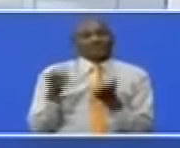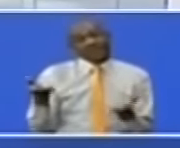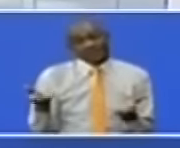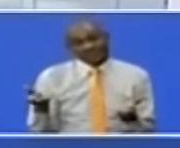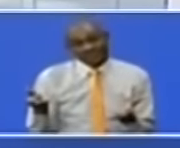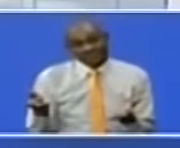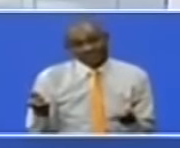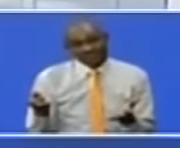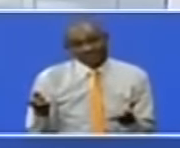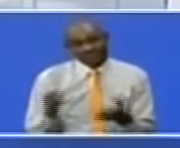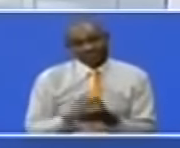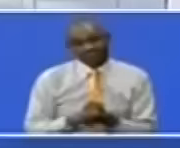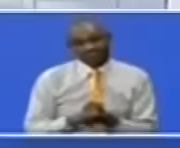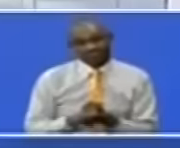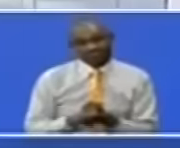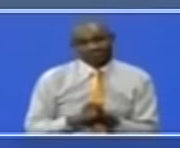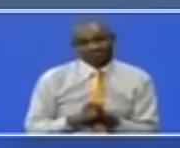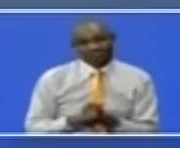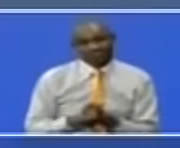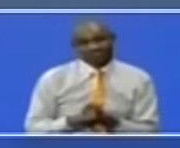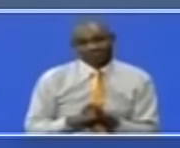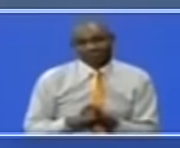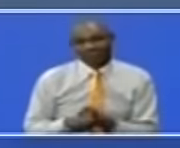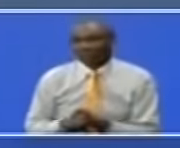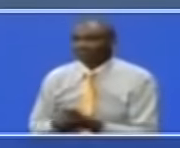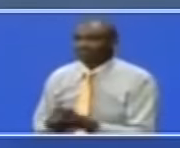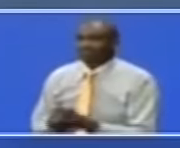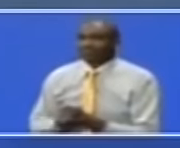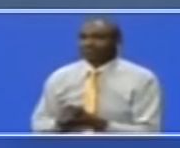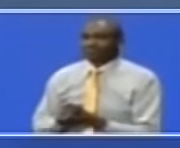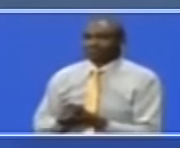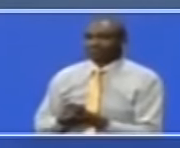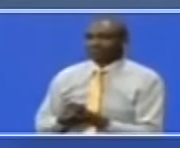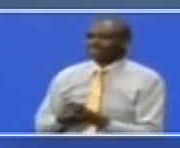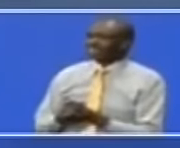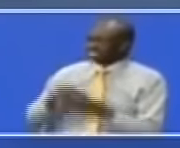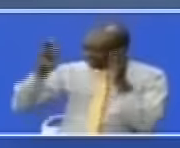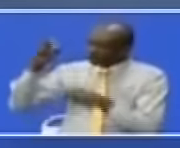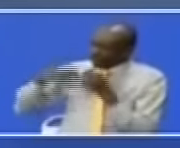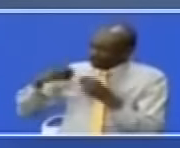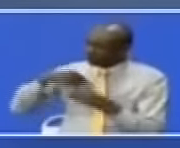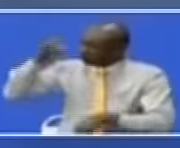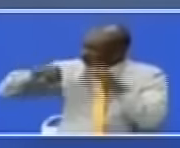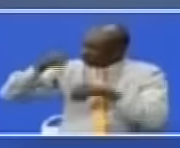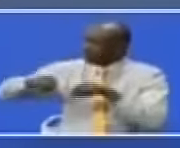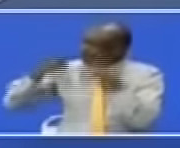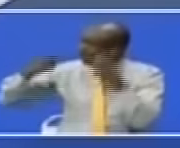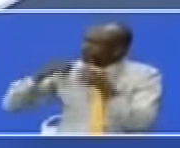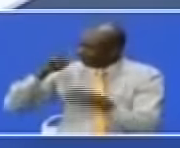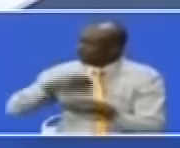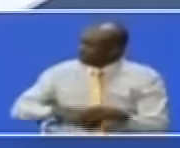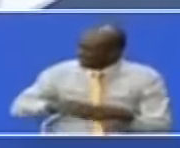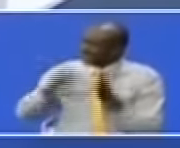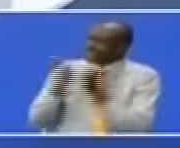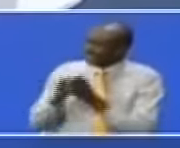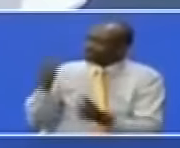implosion in the Jubilee Party? Prof, very quickly, for being running out of time, do these issues about voter malpractice, you know, that come from Malindi and